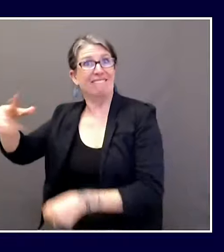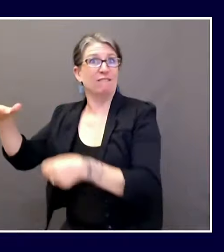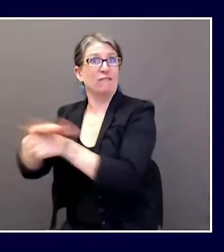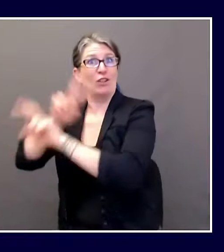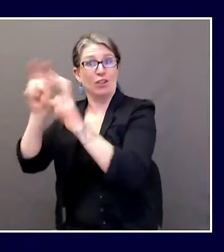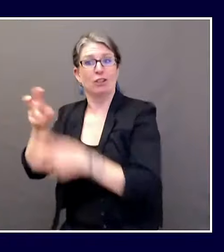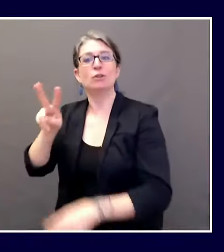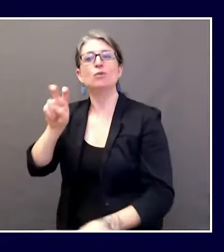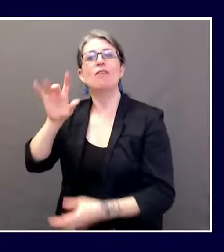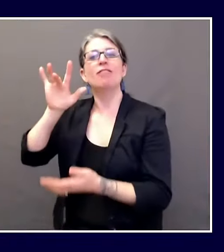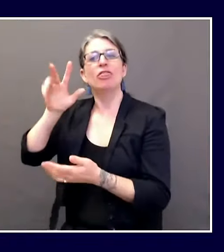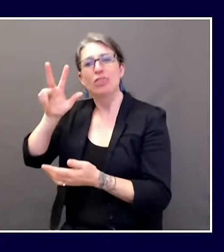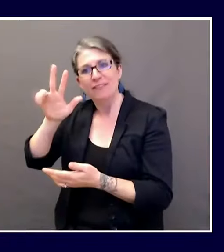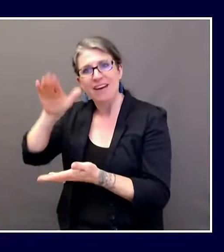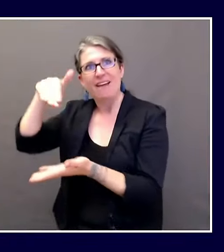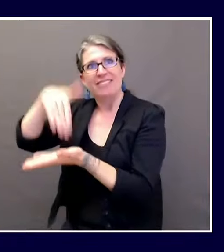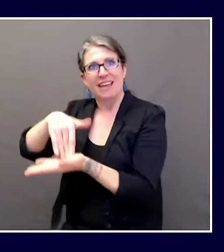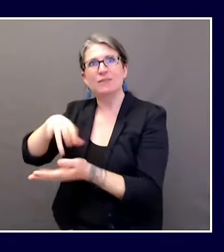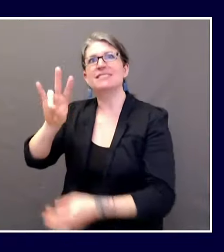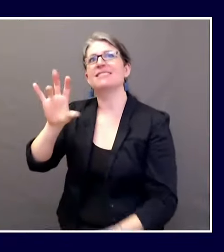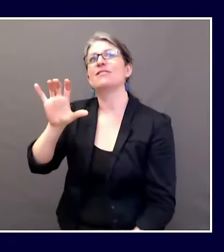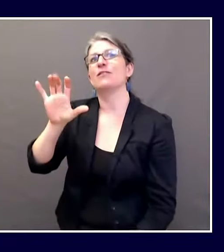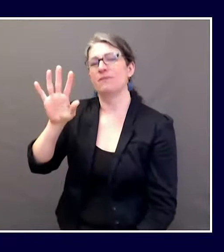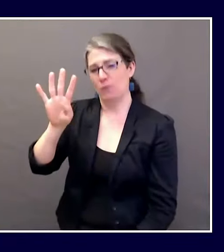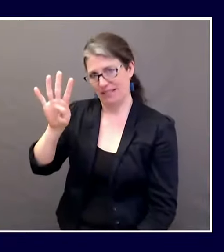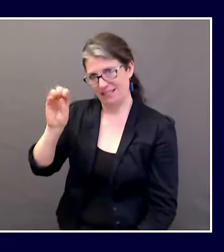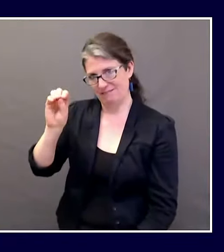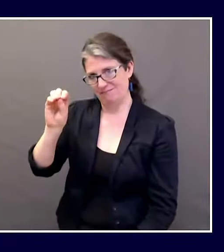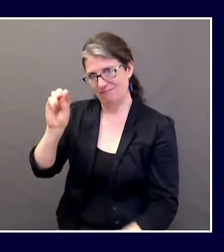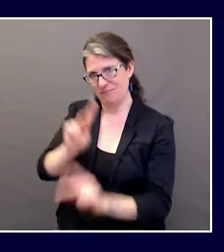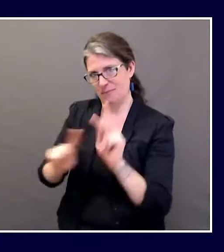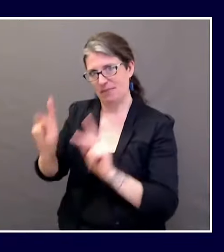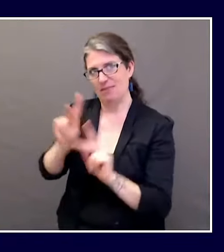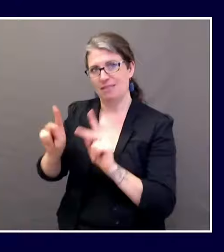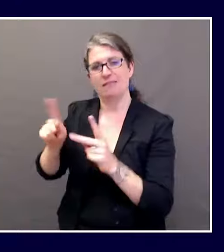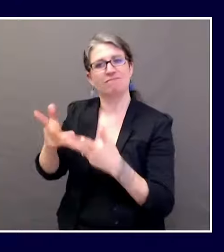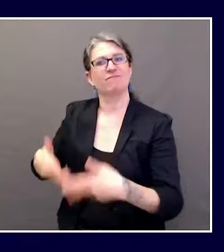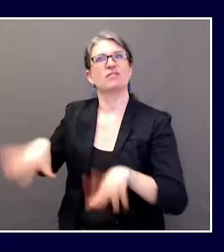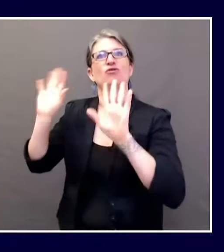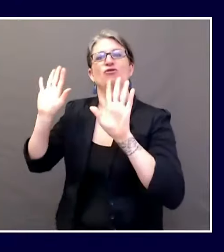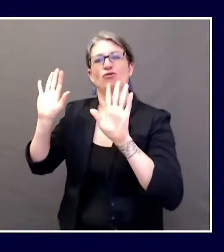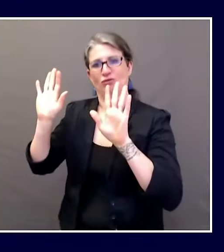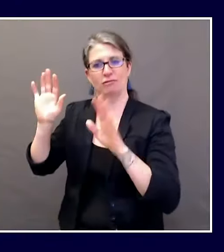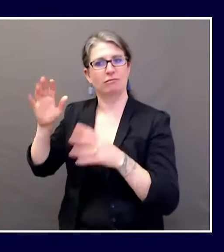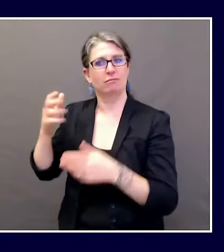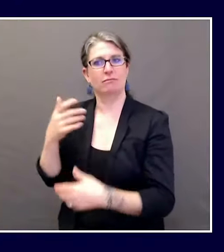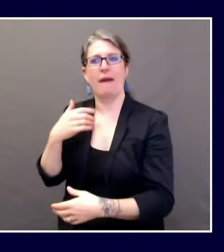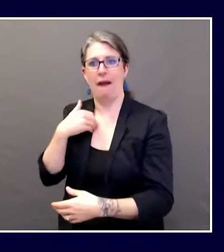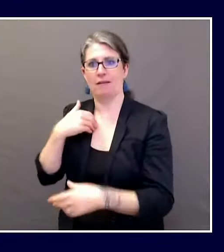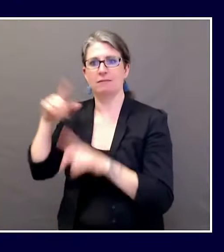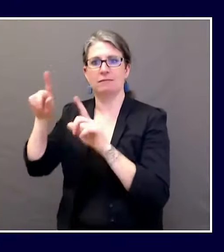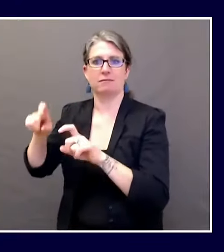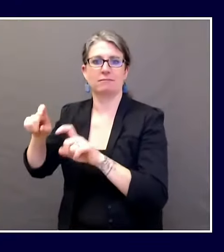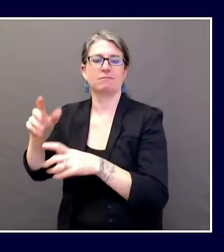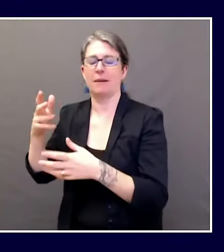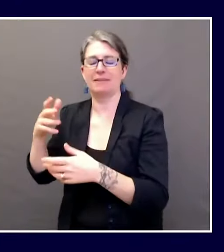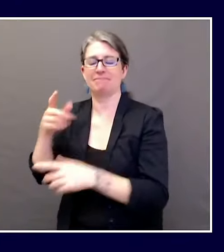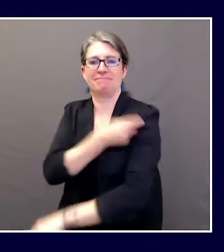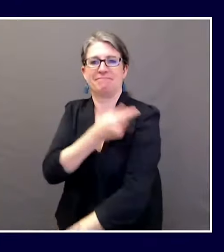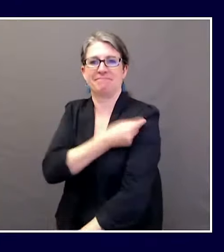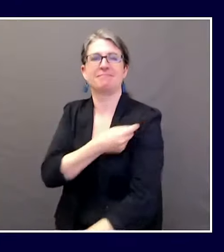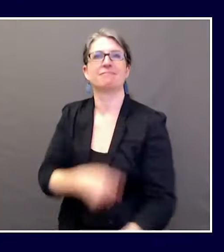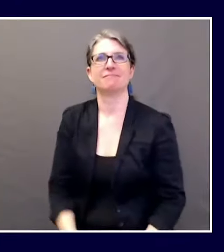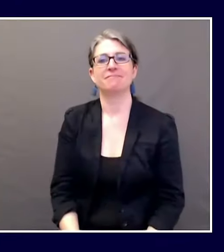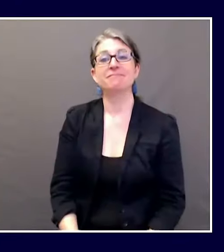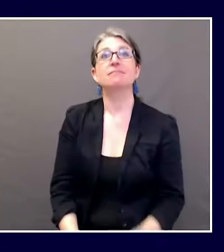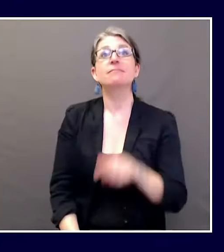235,740 are final doses of COVID-19 vaccine. To put those numbers in a bit of perspective, about 29%